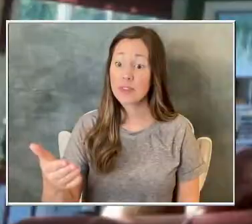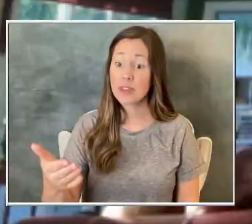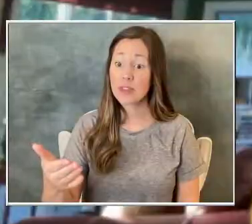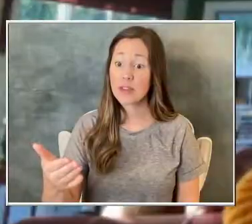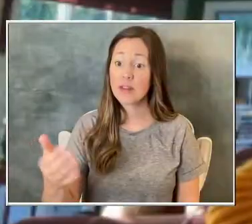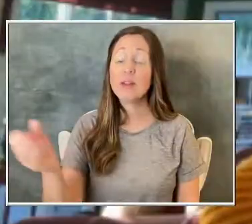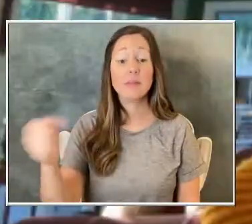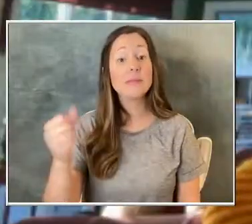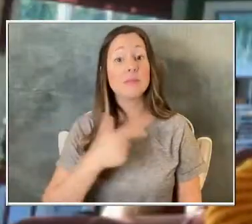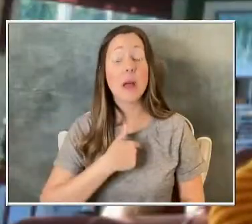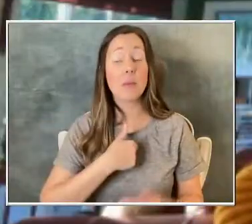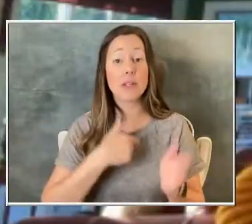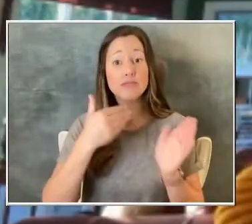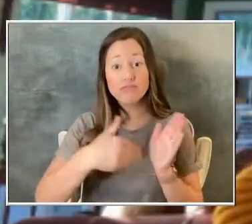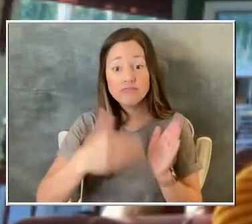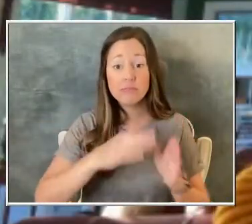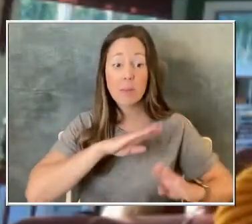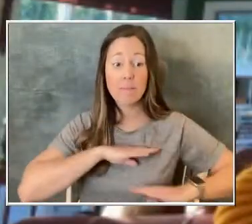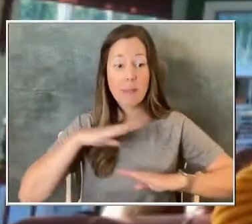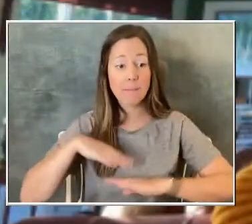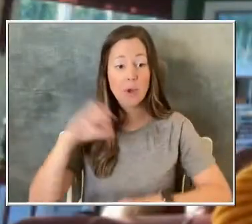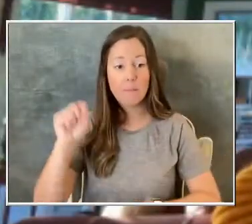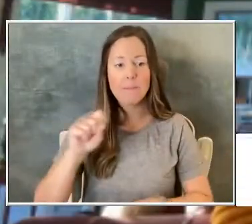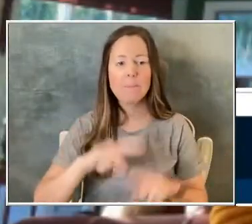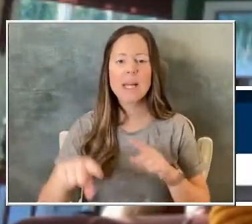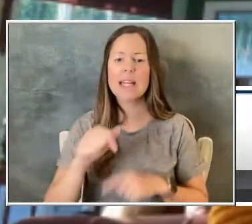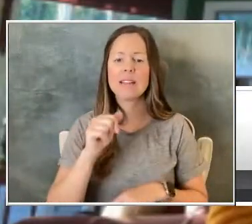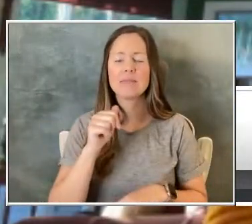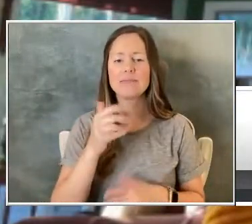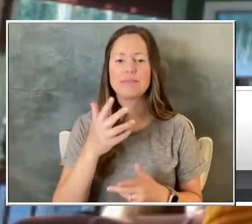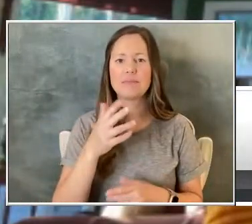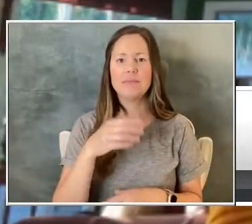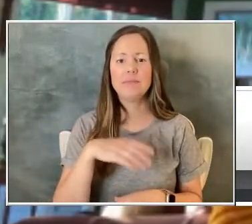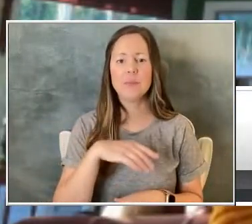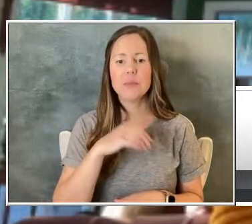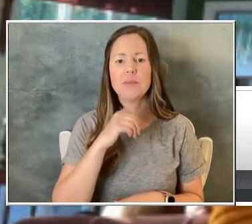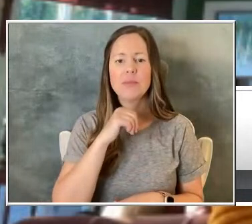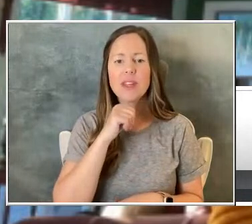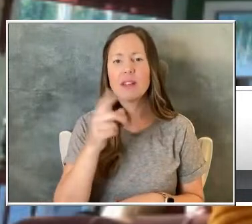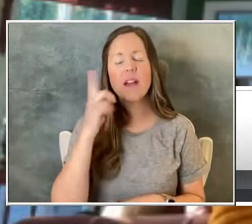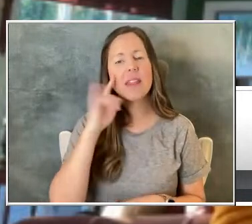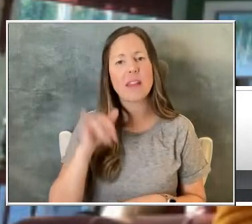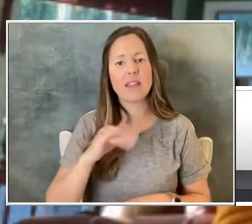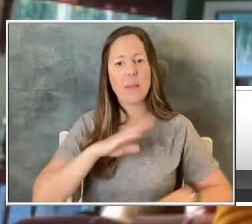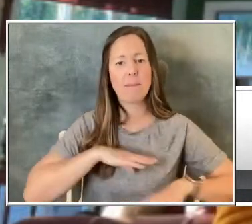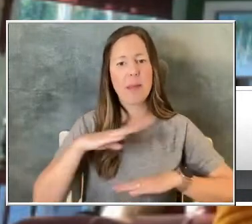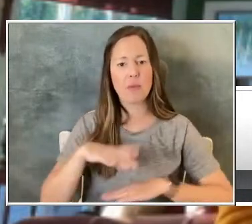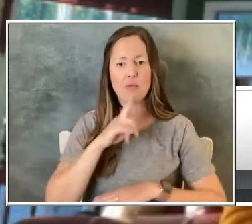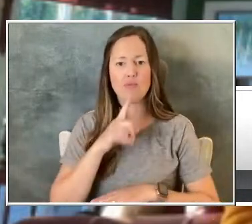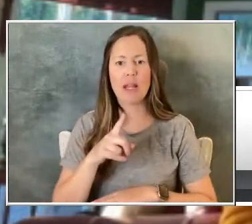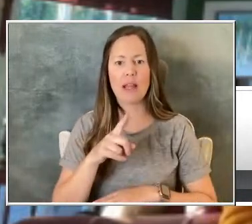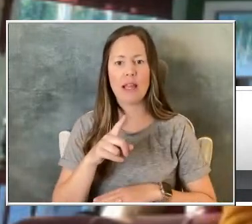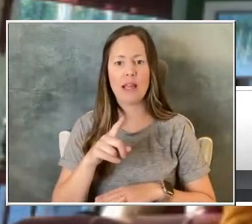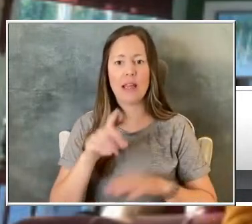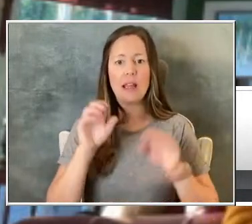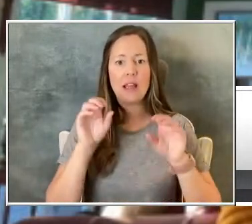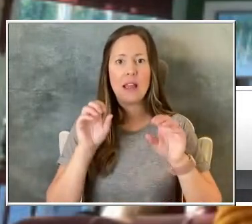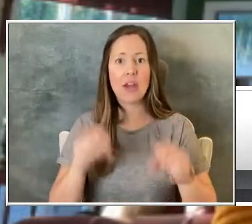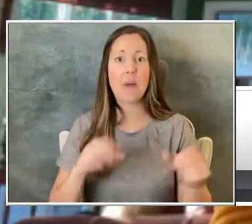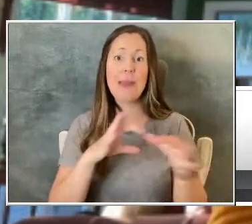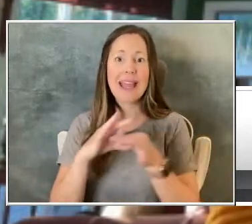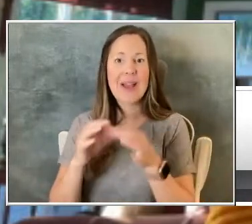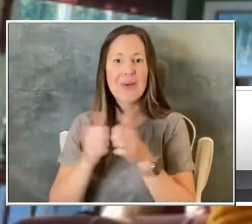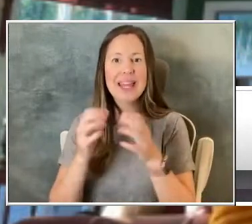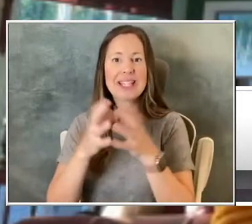regular mammograms, but I never anticipated that getting a mammogram could be associated with so much fun.